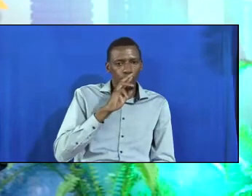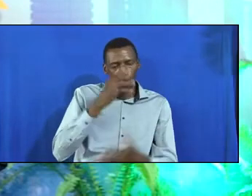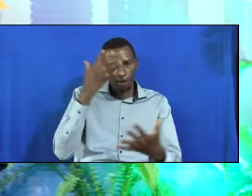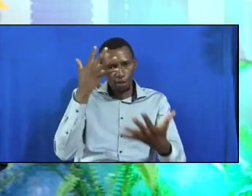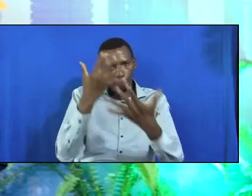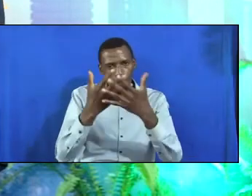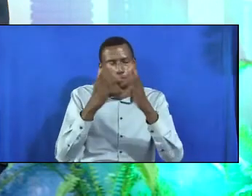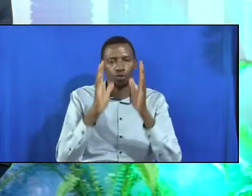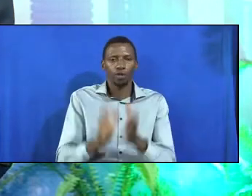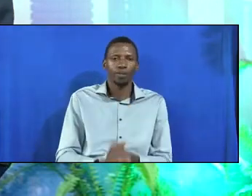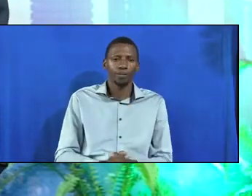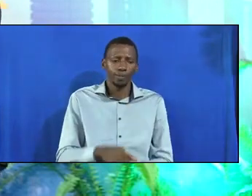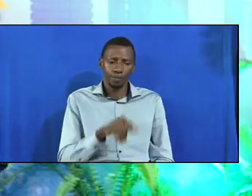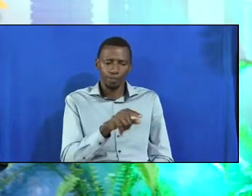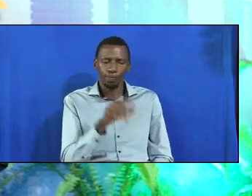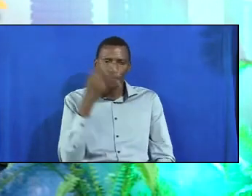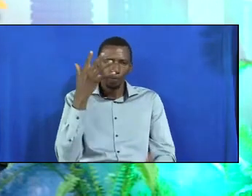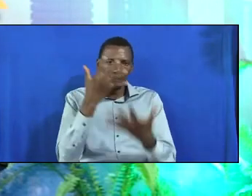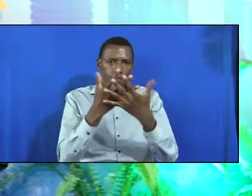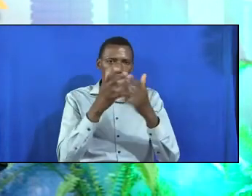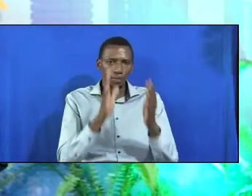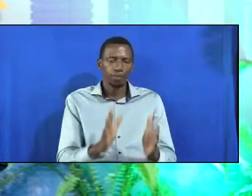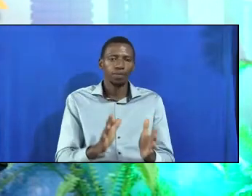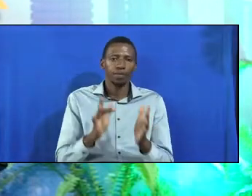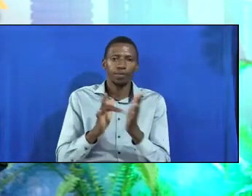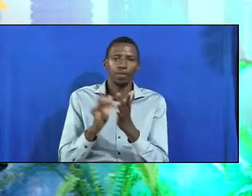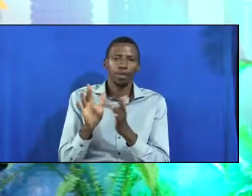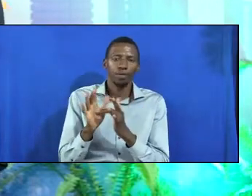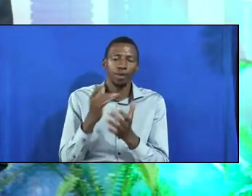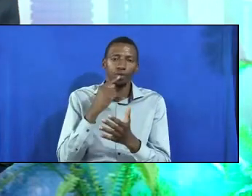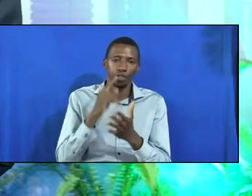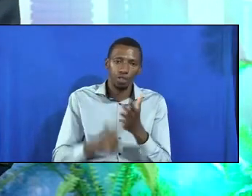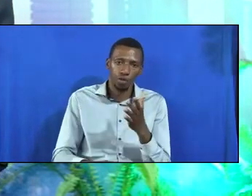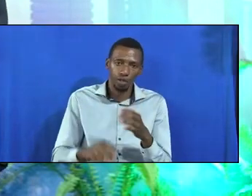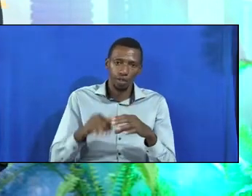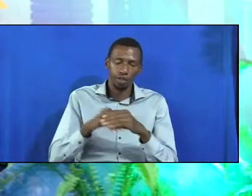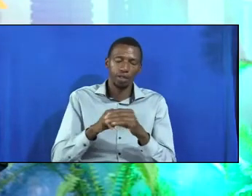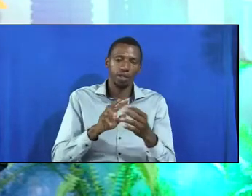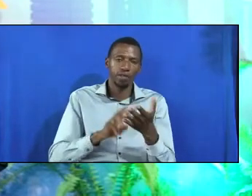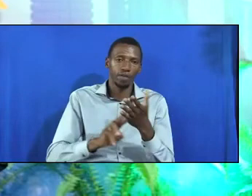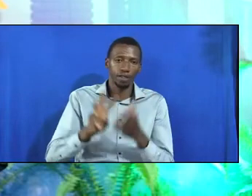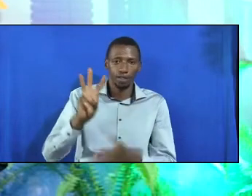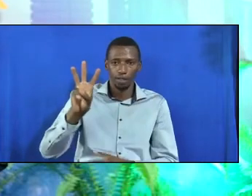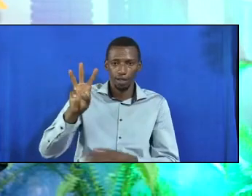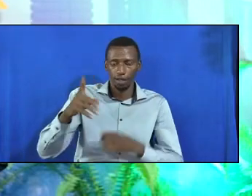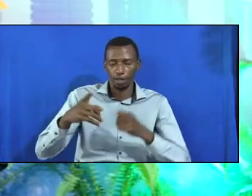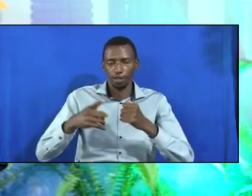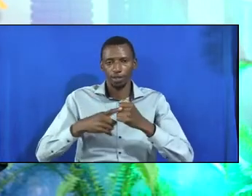here, the Bible tells us, in verse 36,